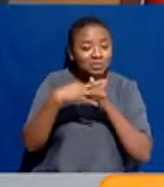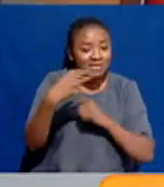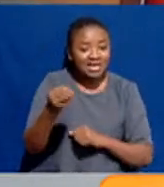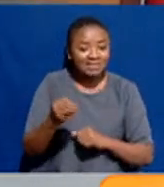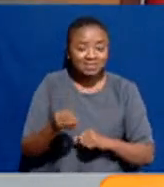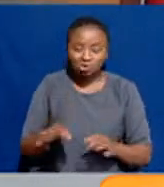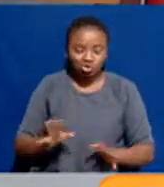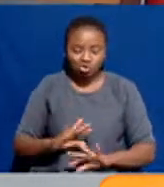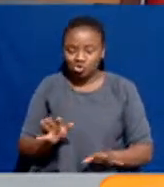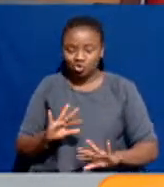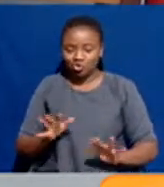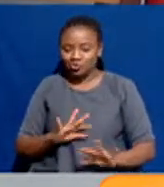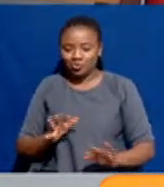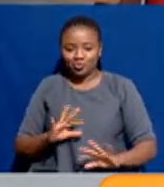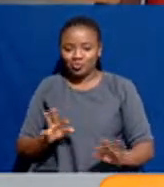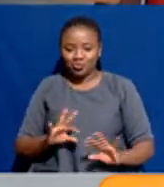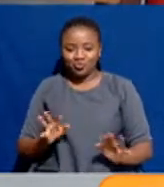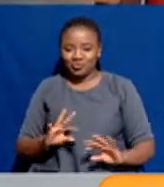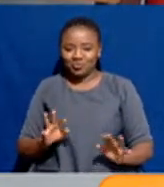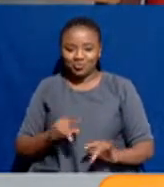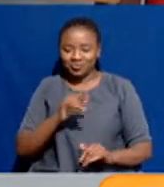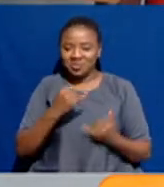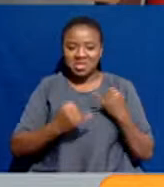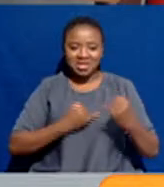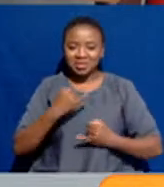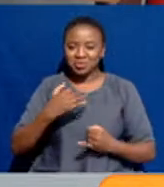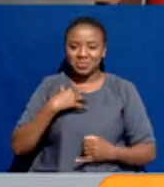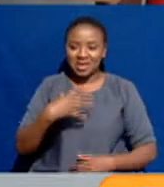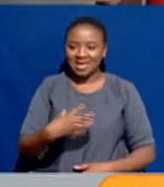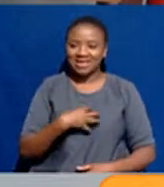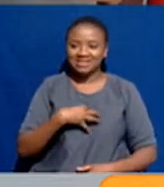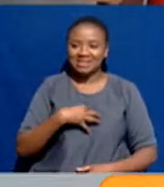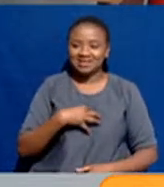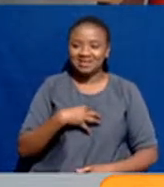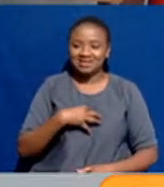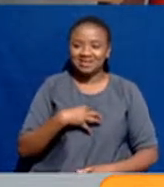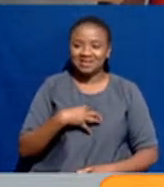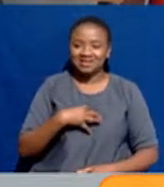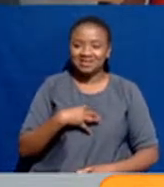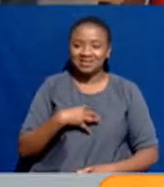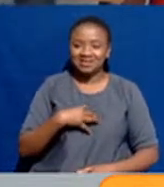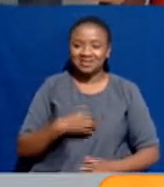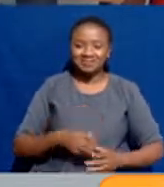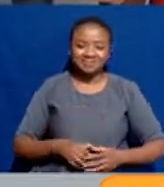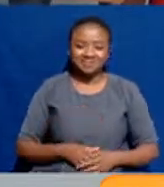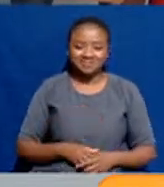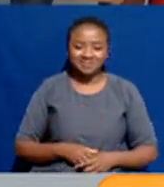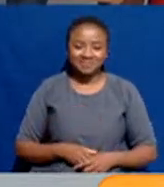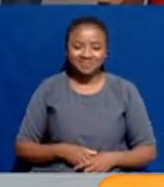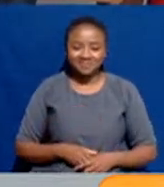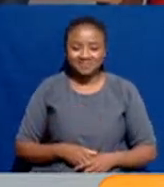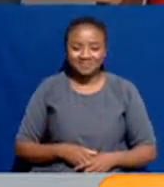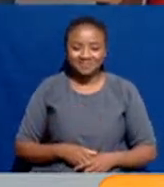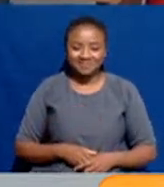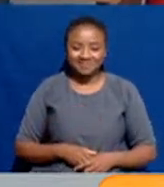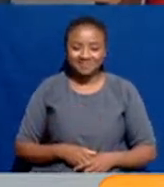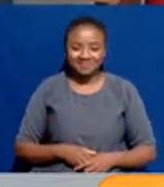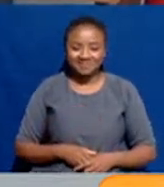No, I... He's enjoying his retirement. If I had billions, problem.